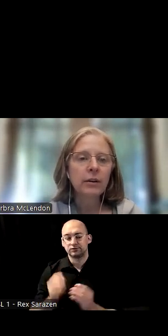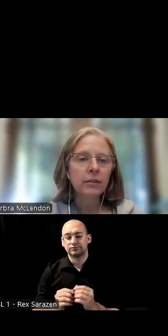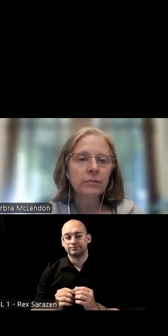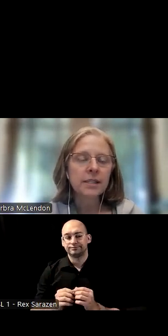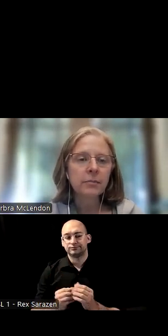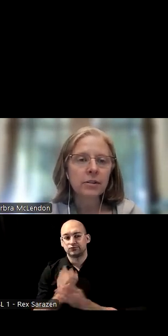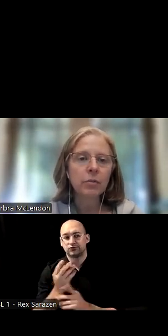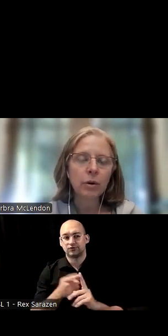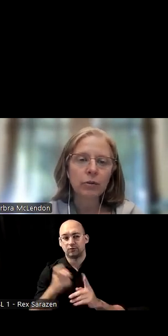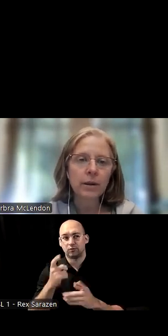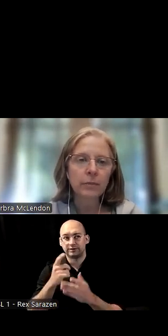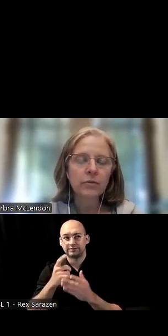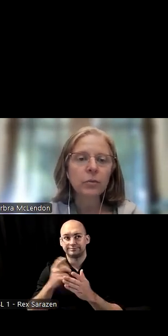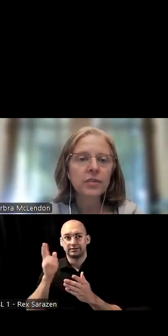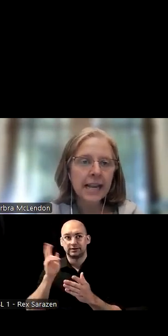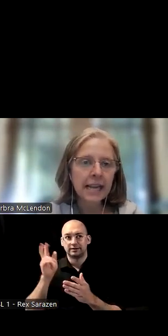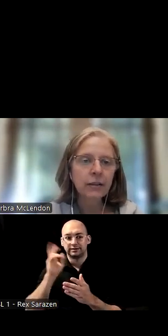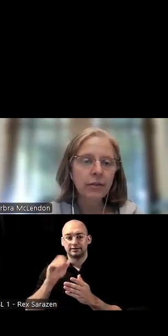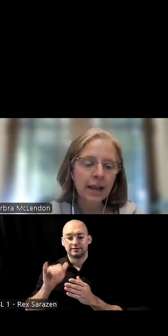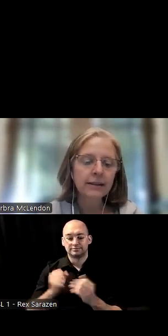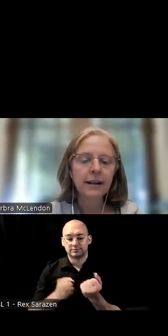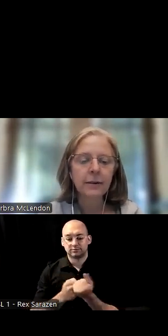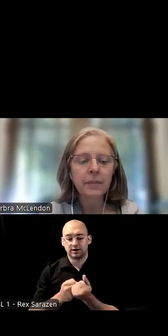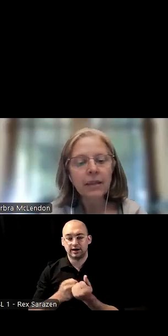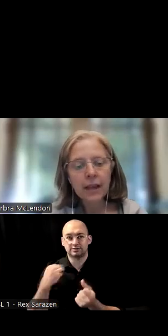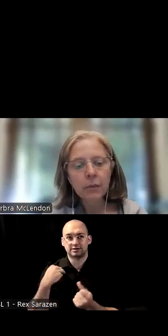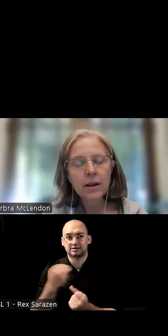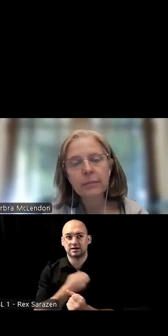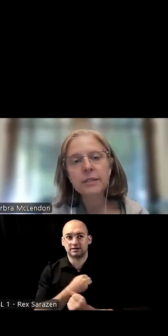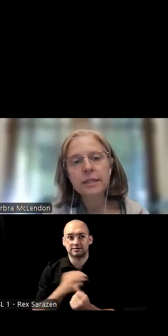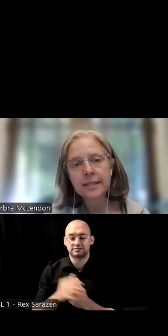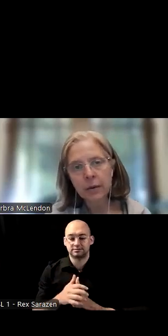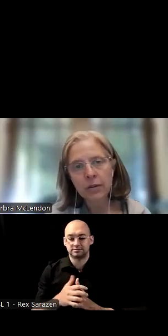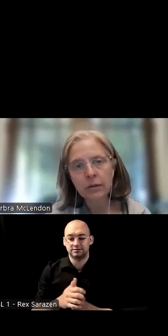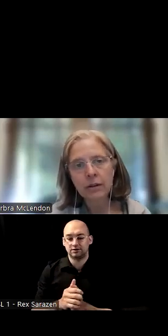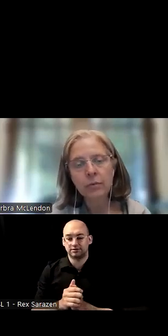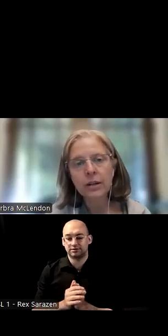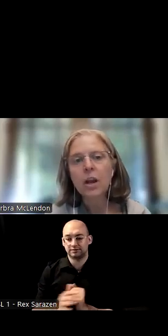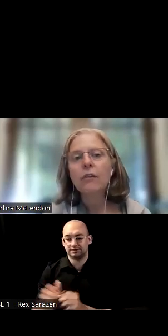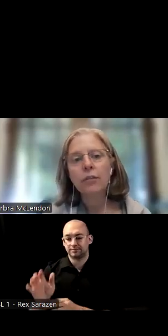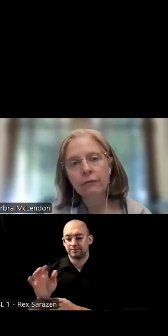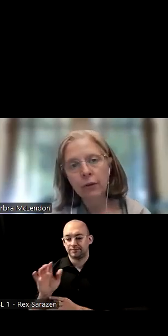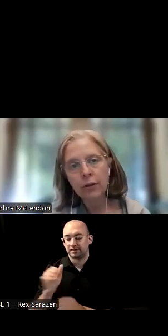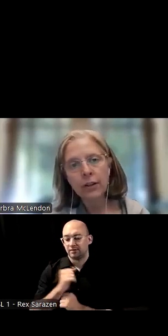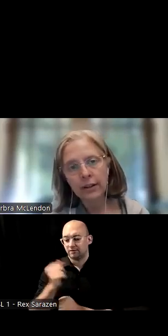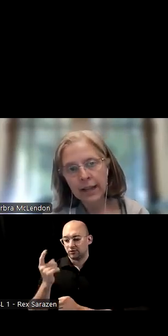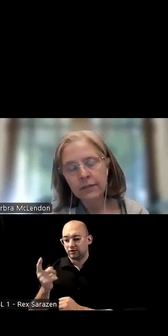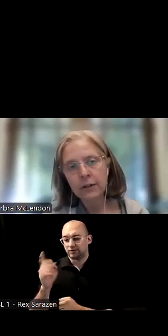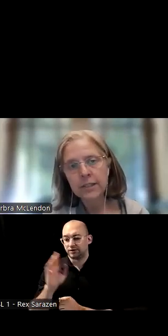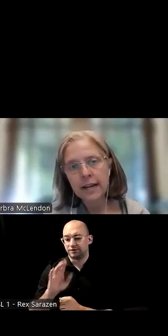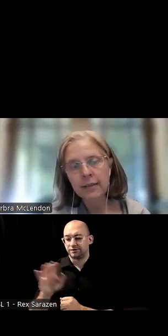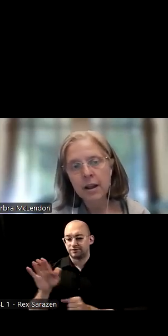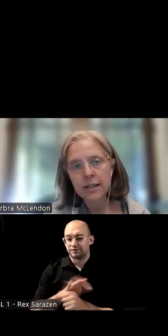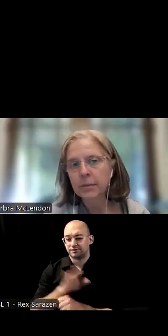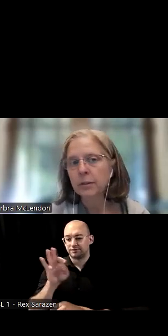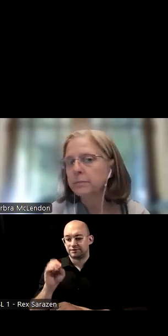were hearing from some of our support group members who were saying that they were not able to stay with their loved one for the full length of their